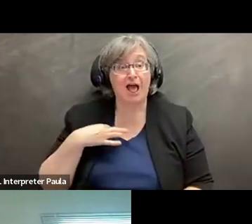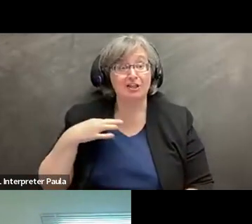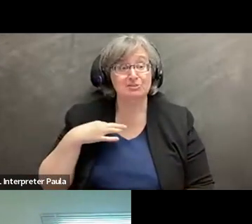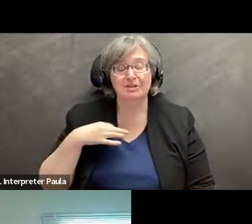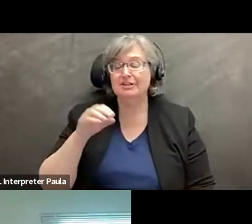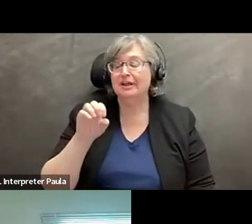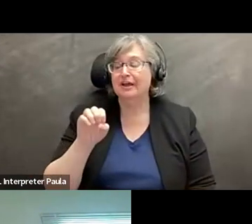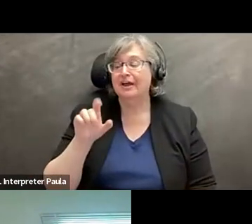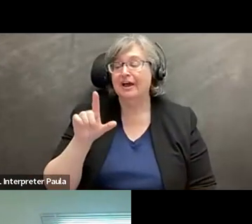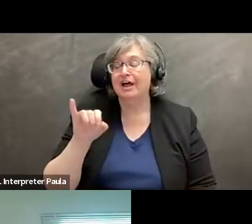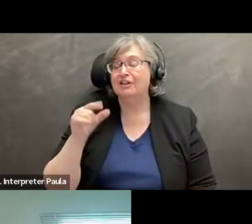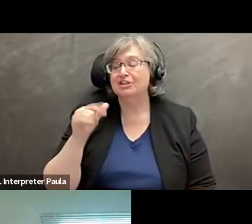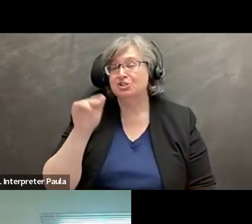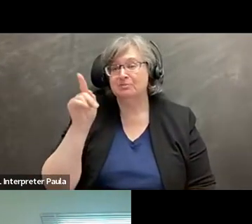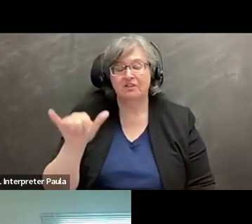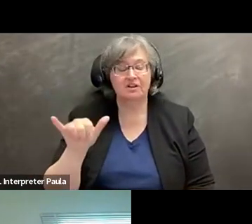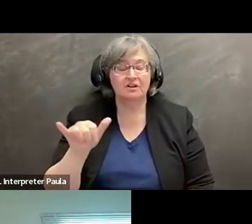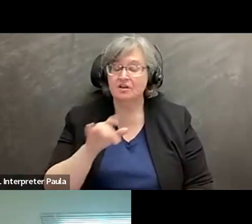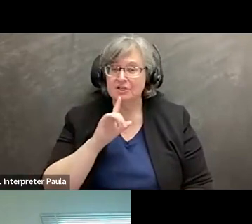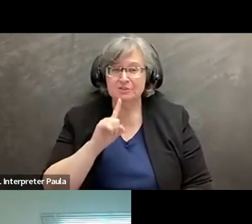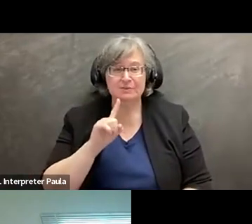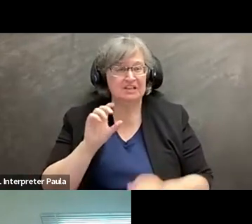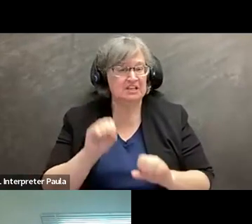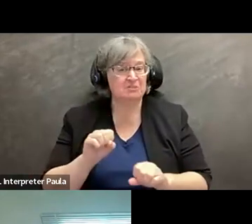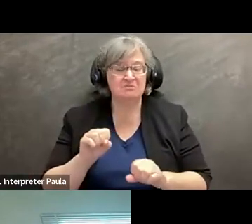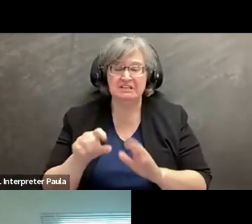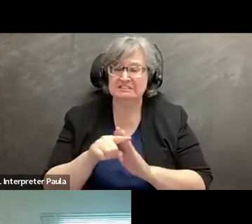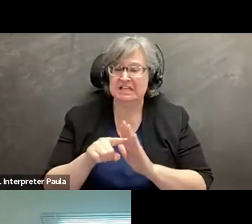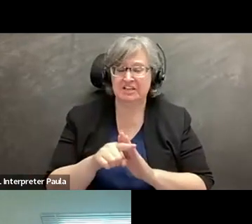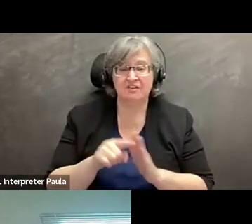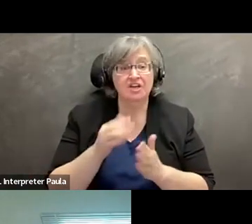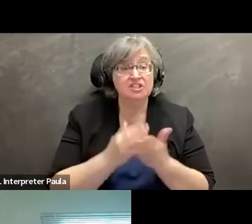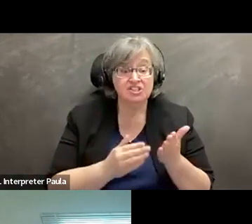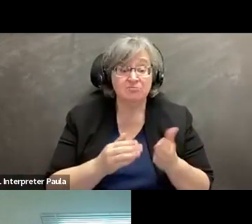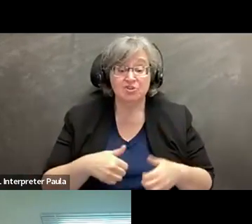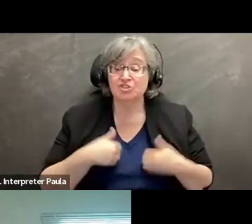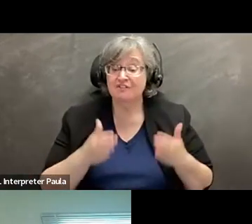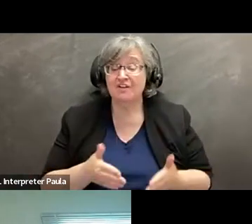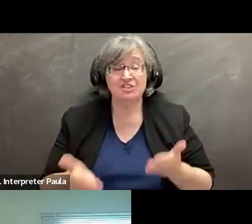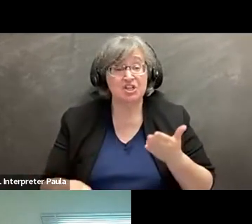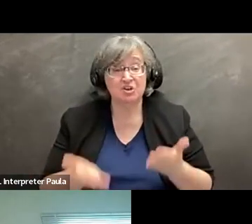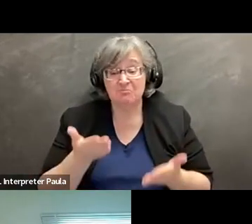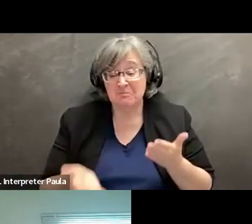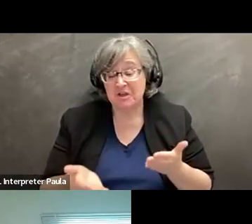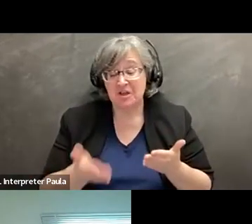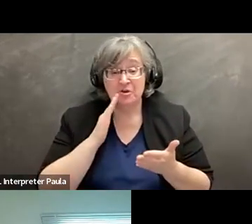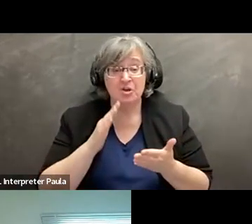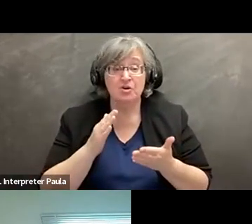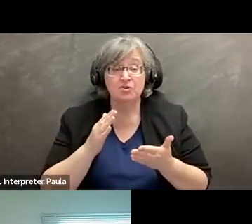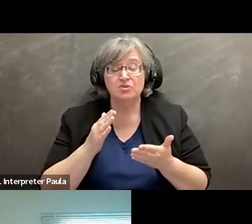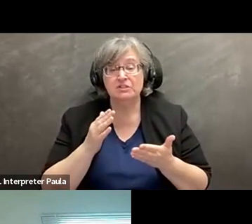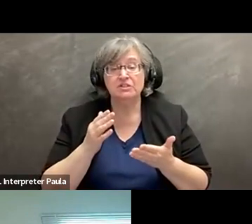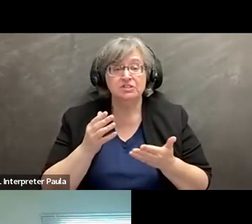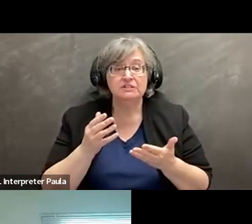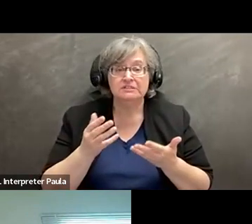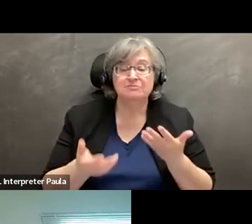out and bite you out of nowhere. And so some survivors may lose access to the balancing acts that